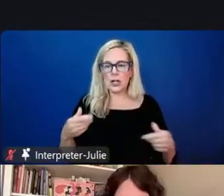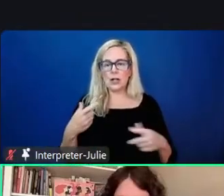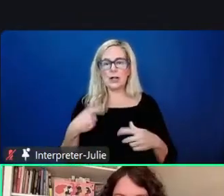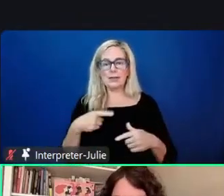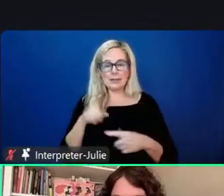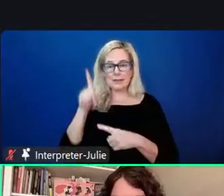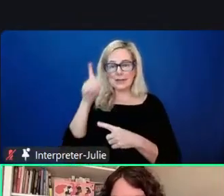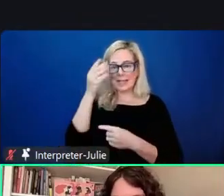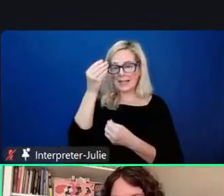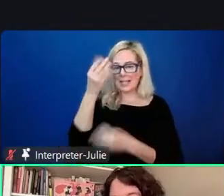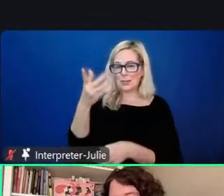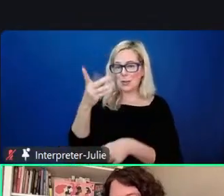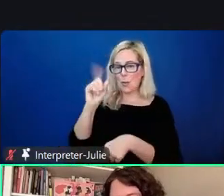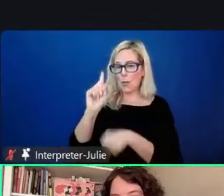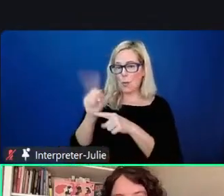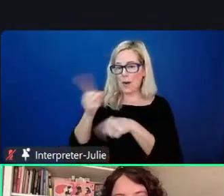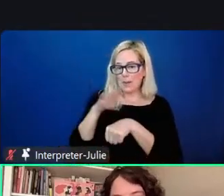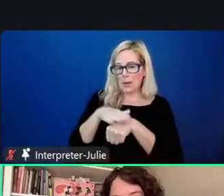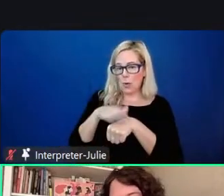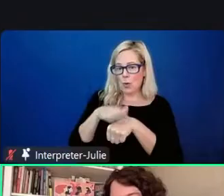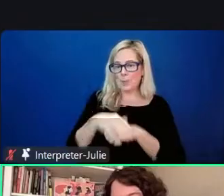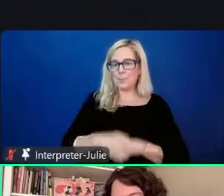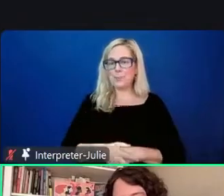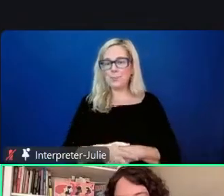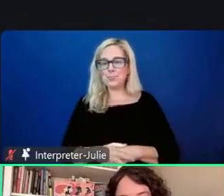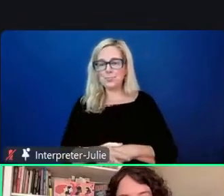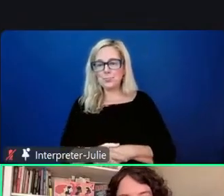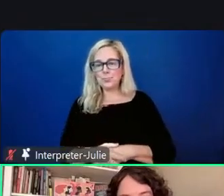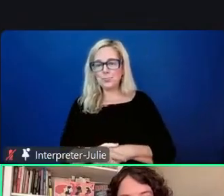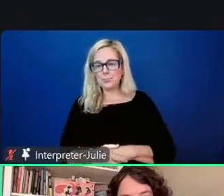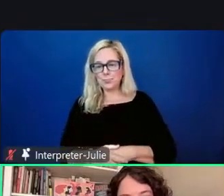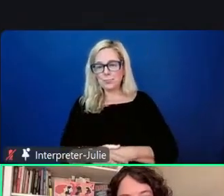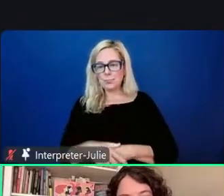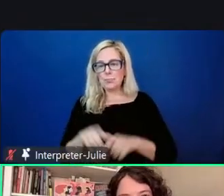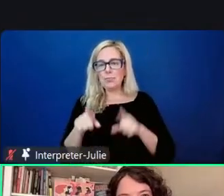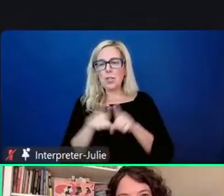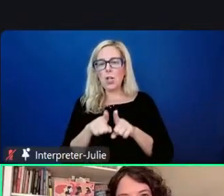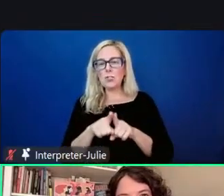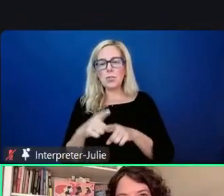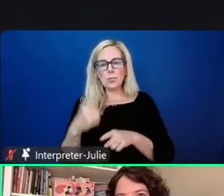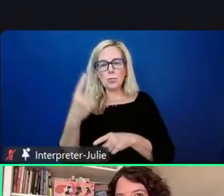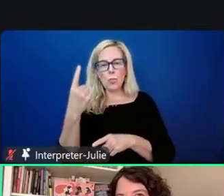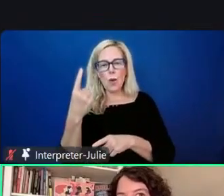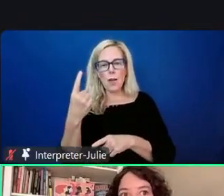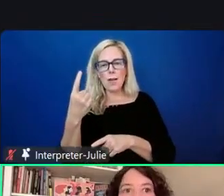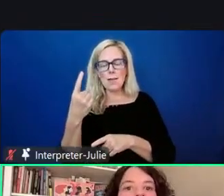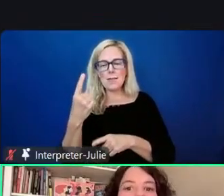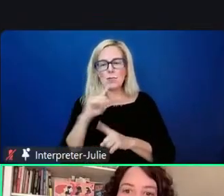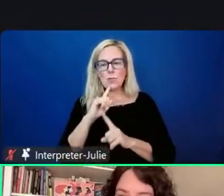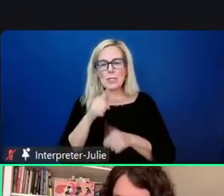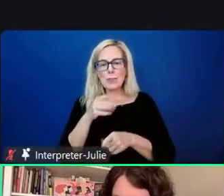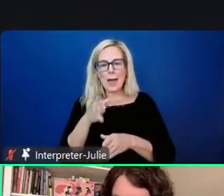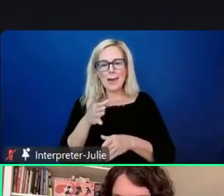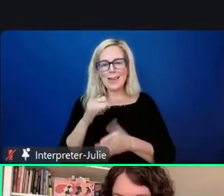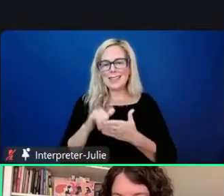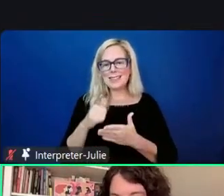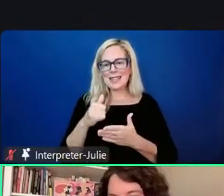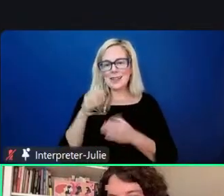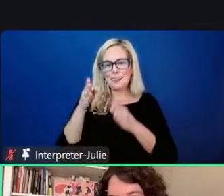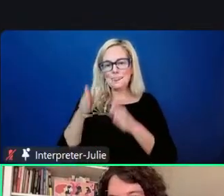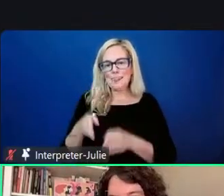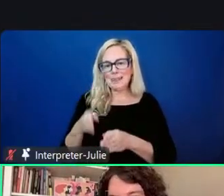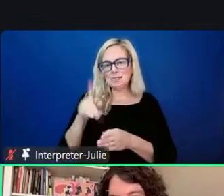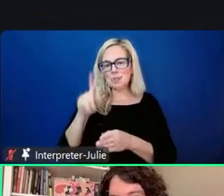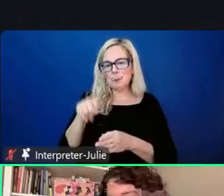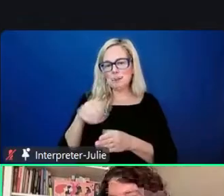warning. Sounds good. There was also one thought about, a patient must already be on opioids if